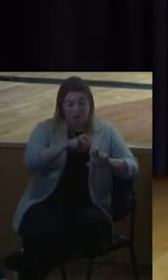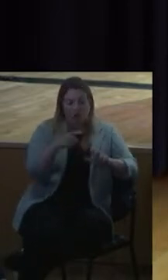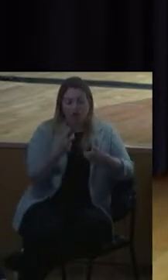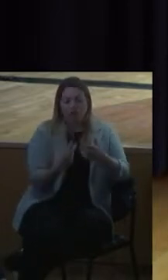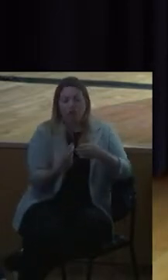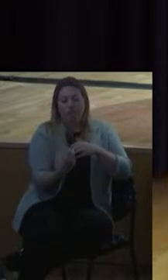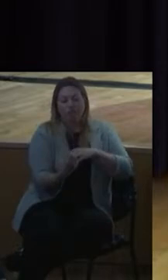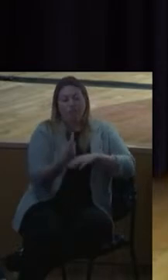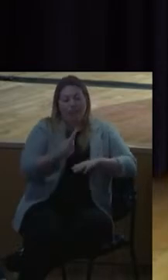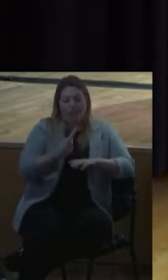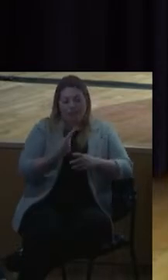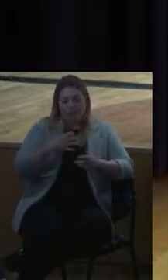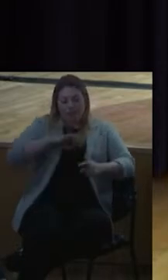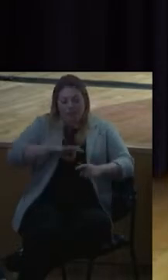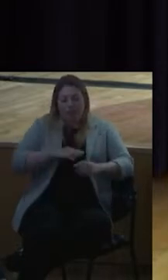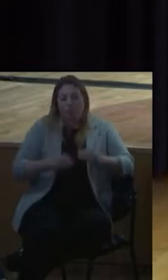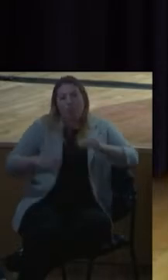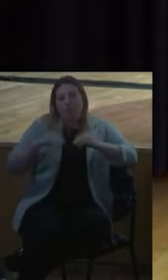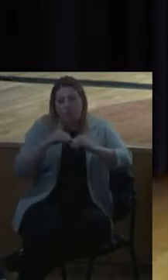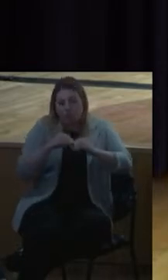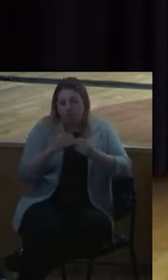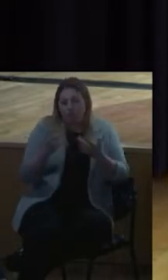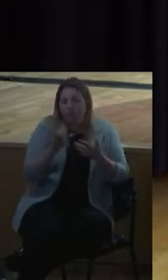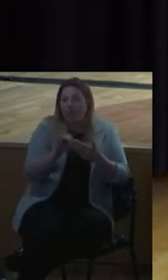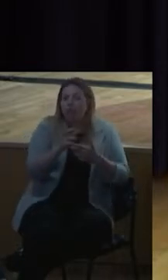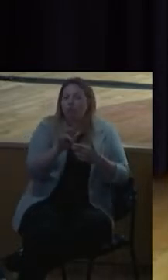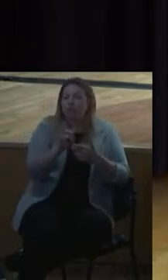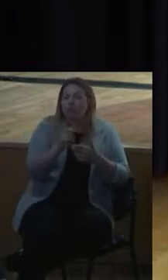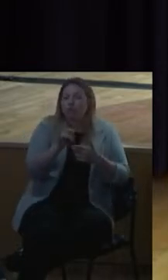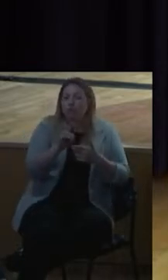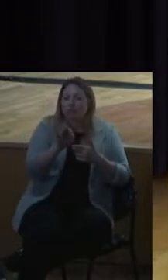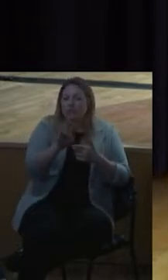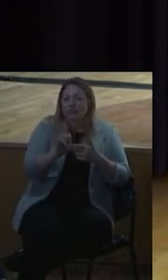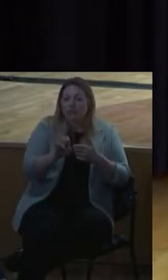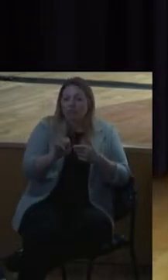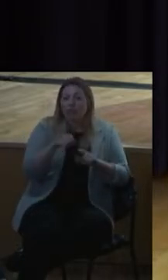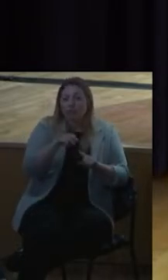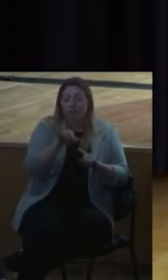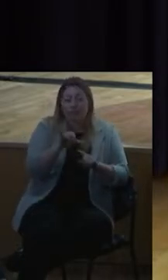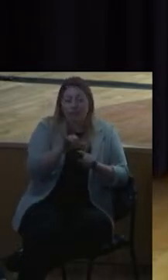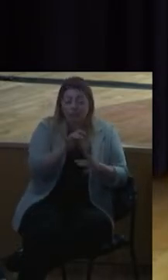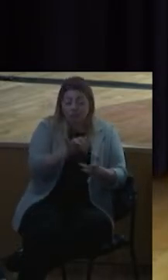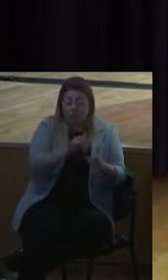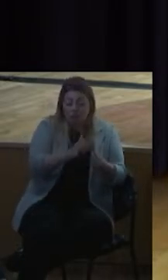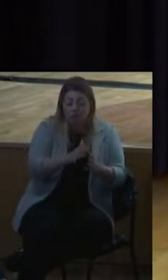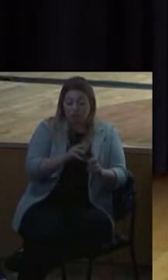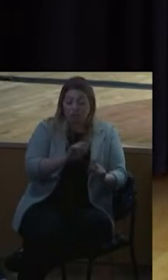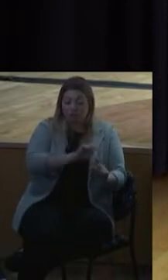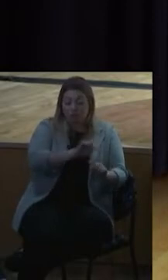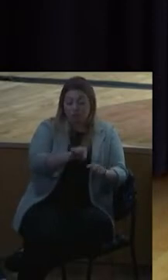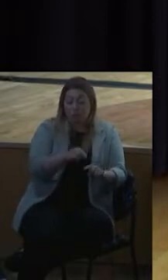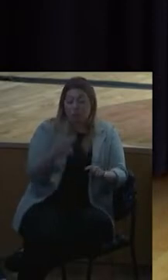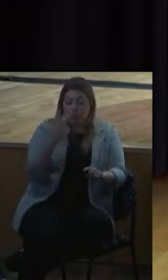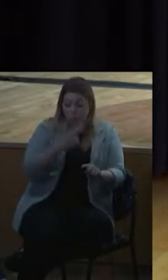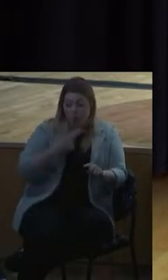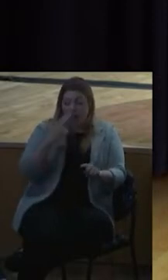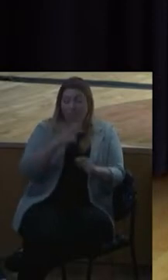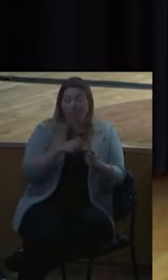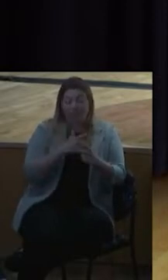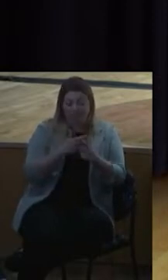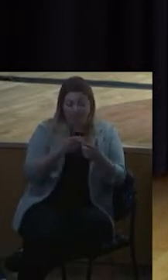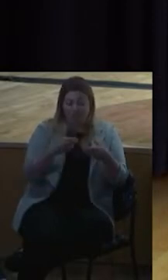a regenerative approach would be something like, you know, a tourist is coming to Hawaii and then paying